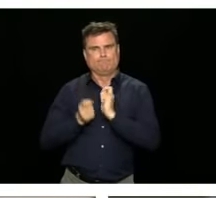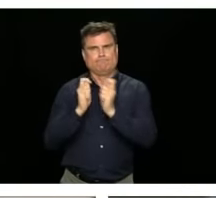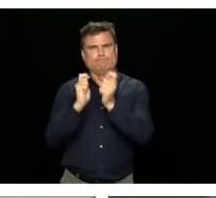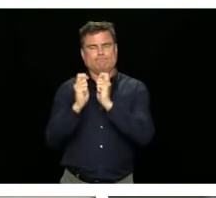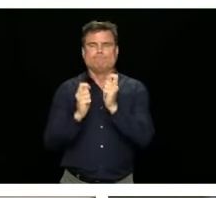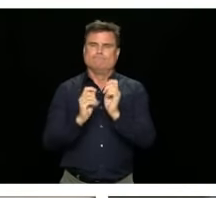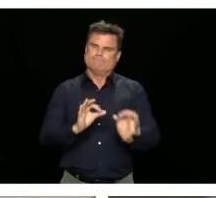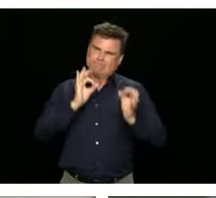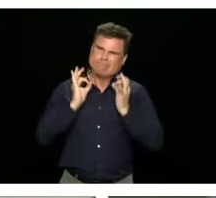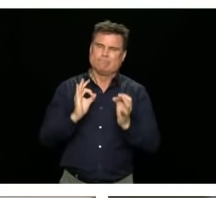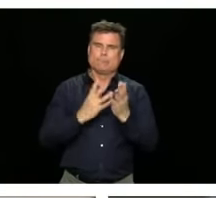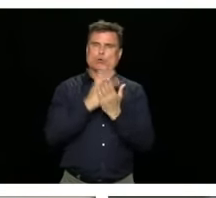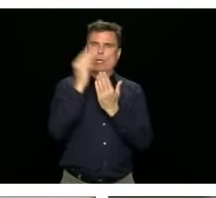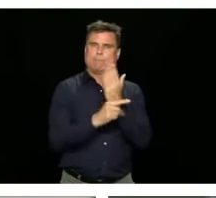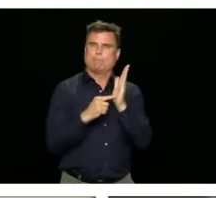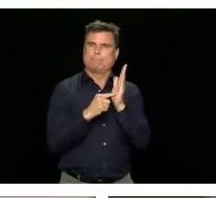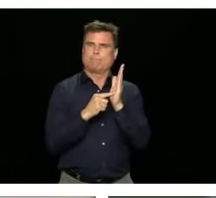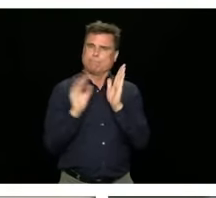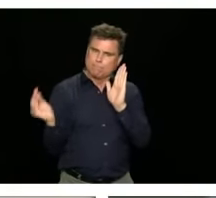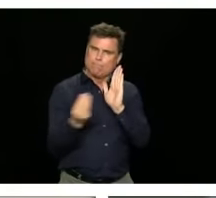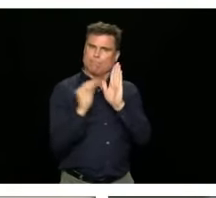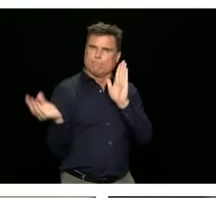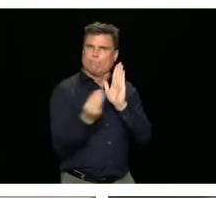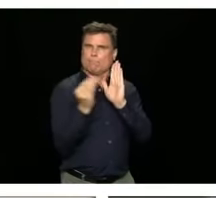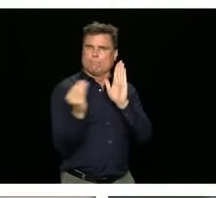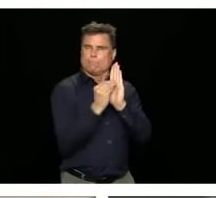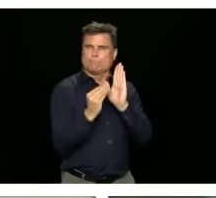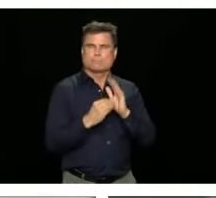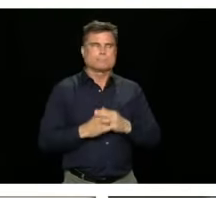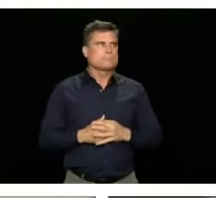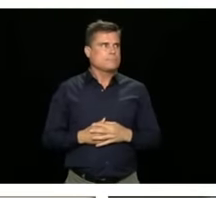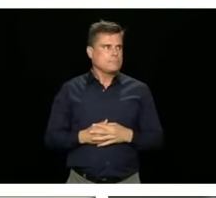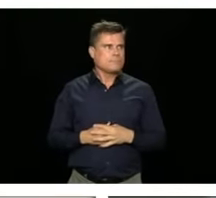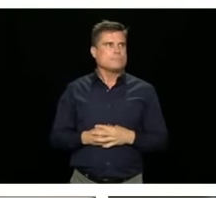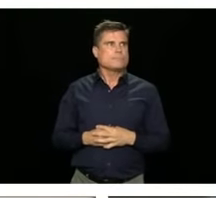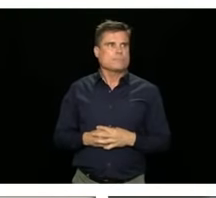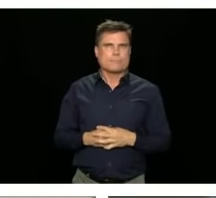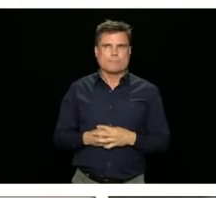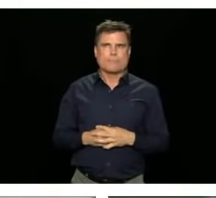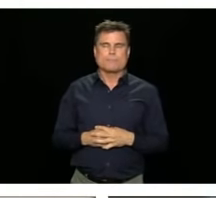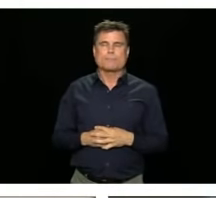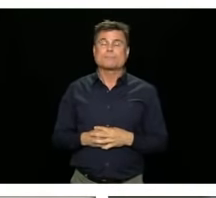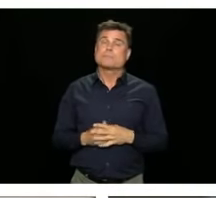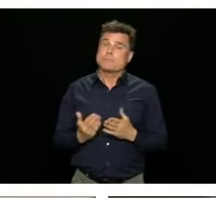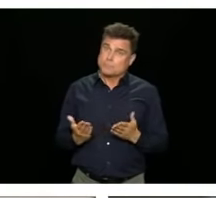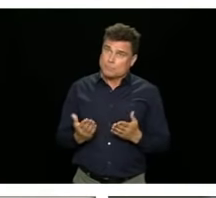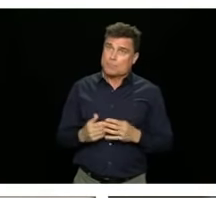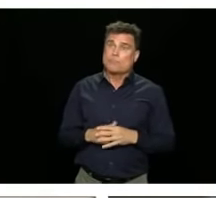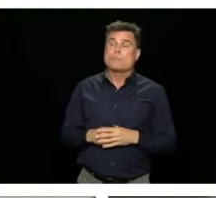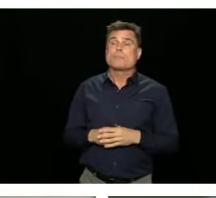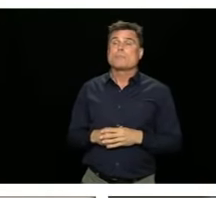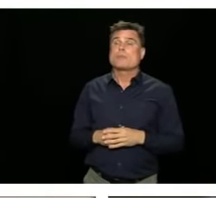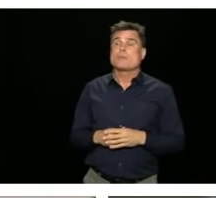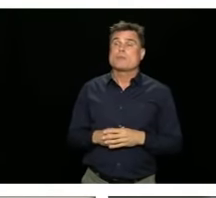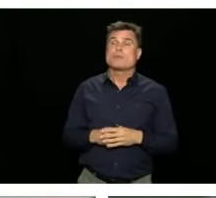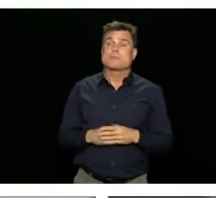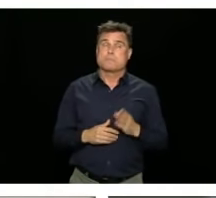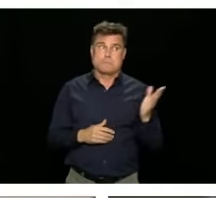leadership when it came to SOGI, the sexual orientation and gender identity, to have that included in BC